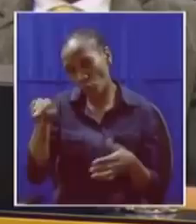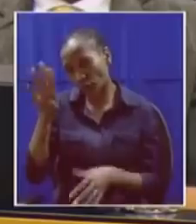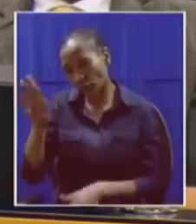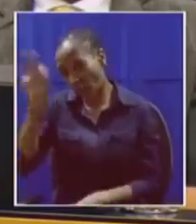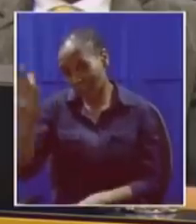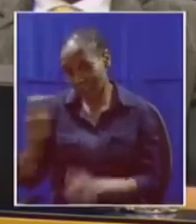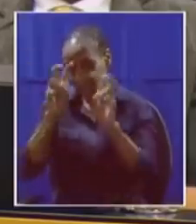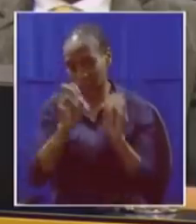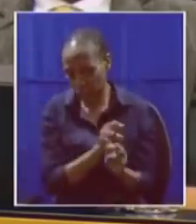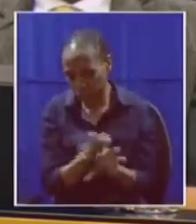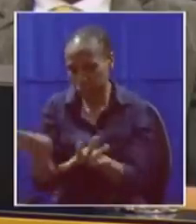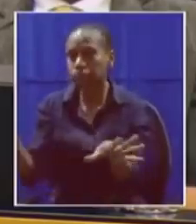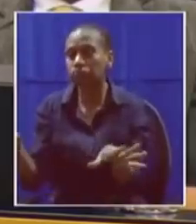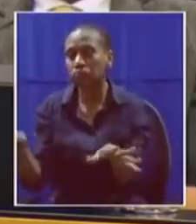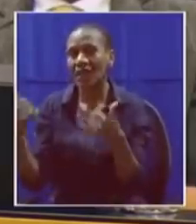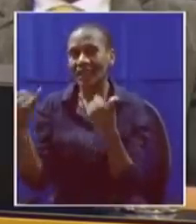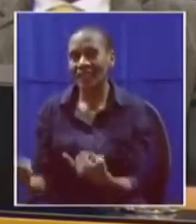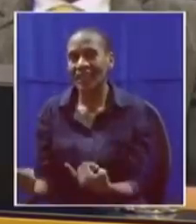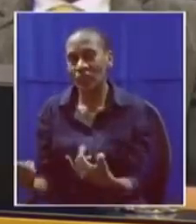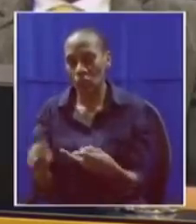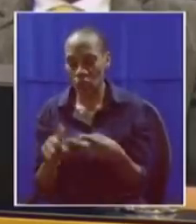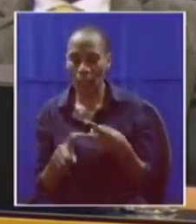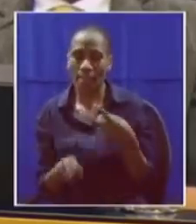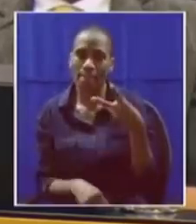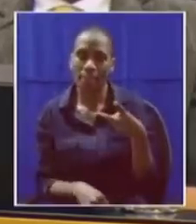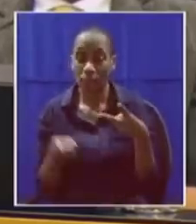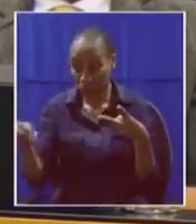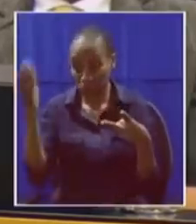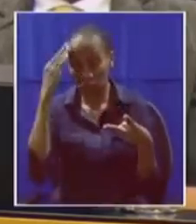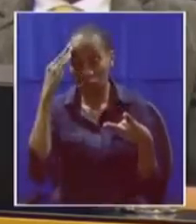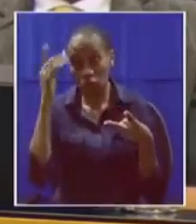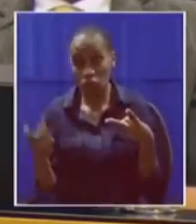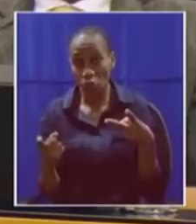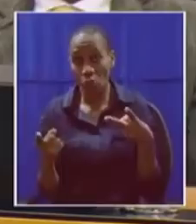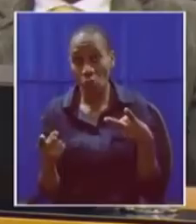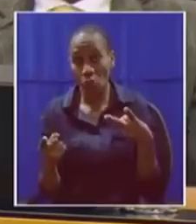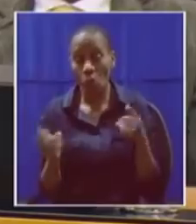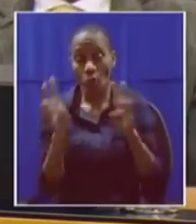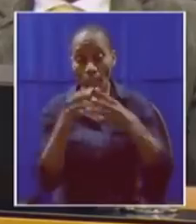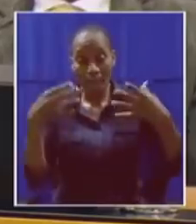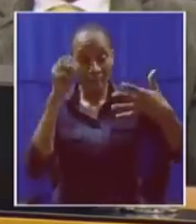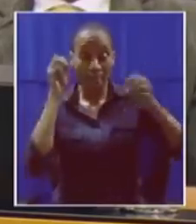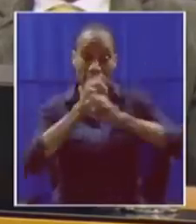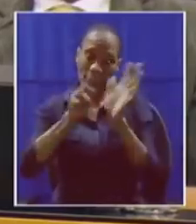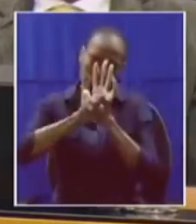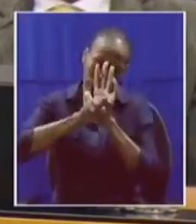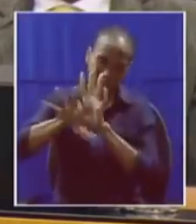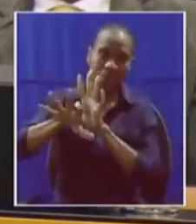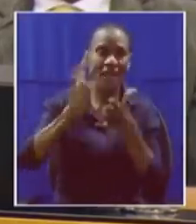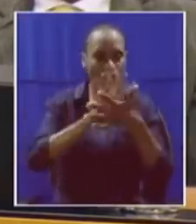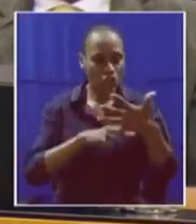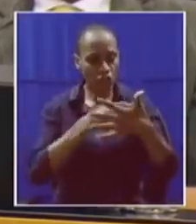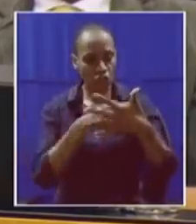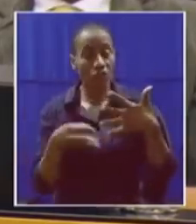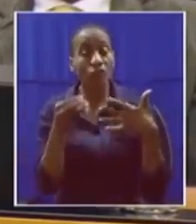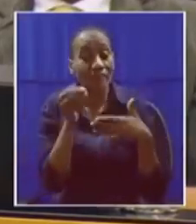energy now. 2, you must know that there is a published schedule of decommissioning